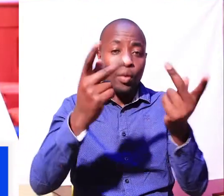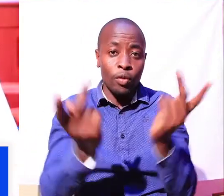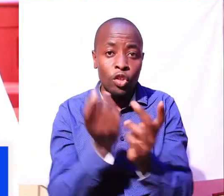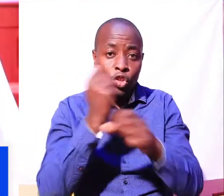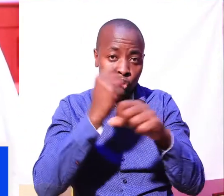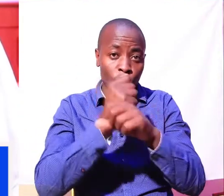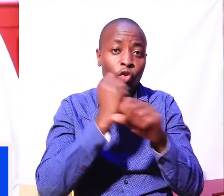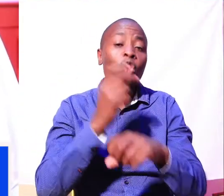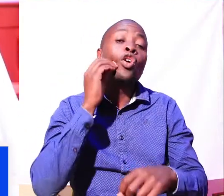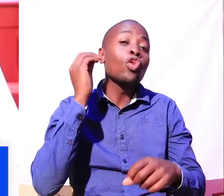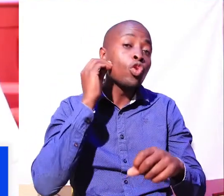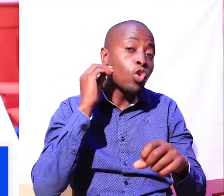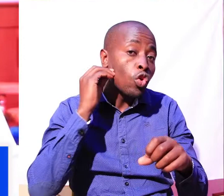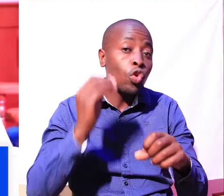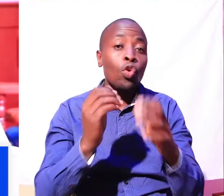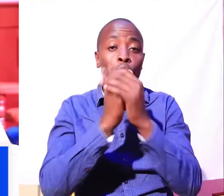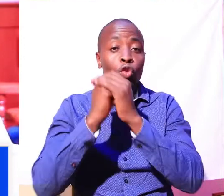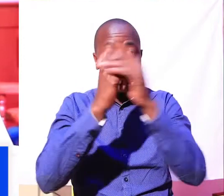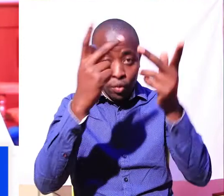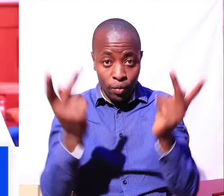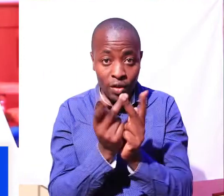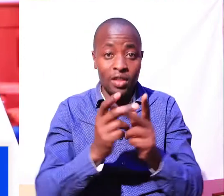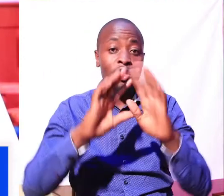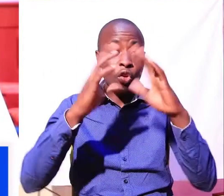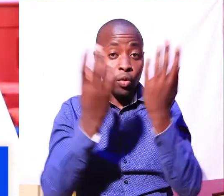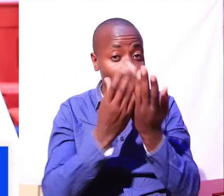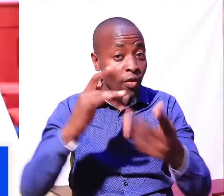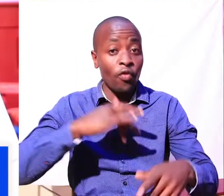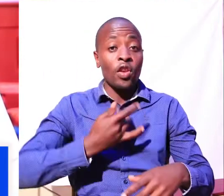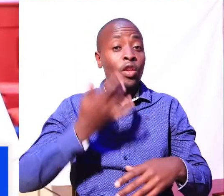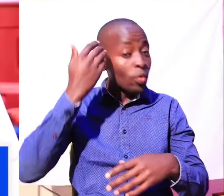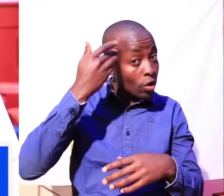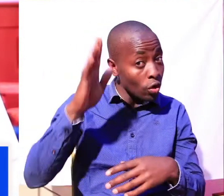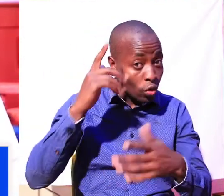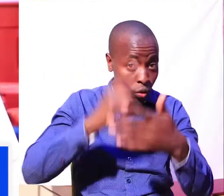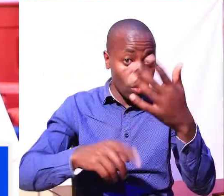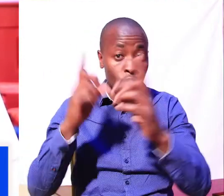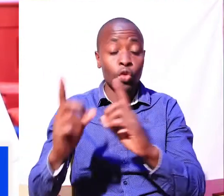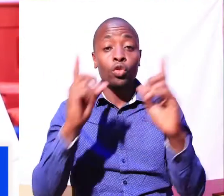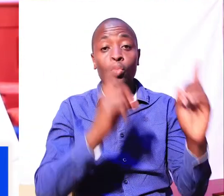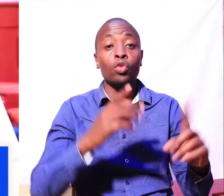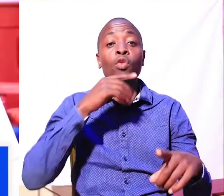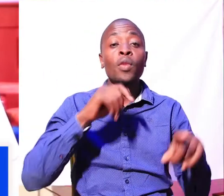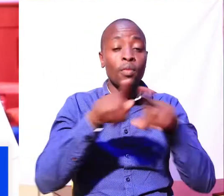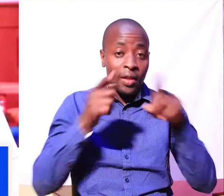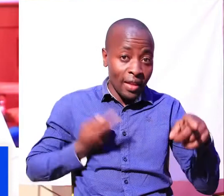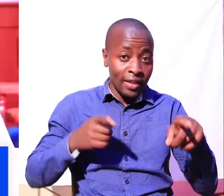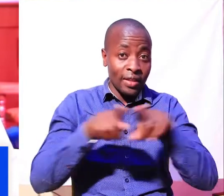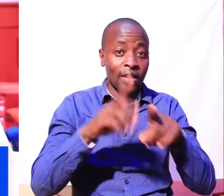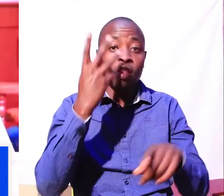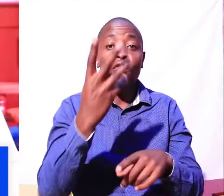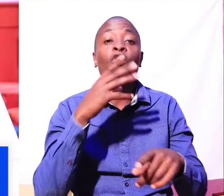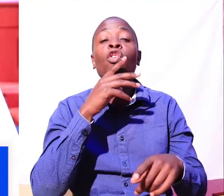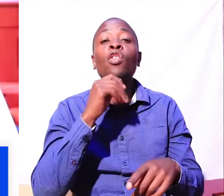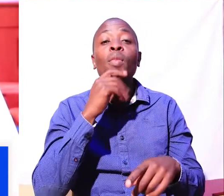places of worship, in our communities, feeling that we don't know what to do, my brother, my sister, the fourth man is walking with us. Praise